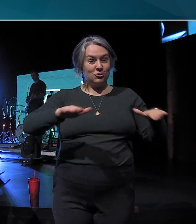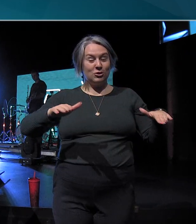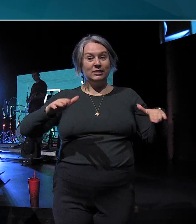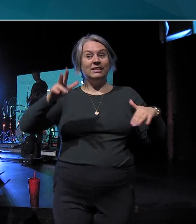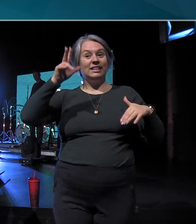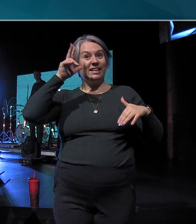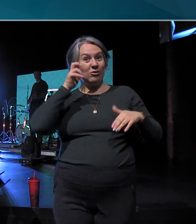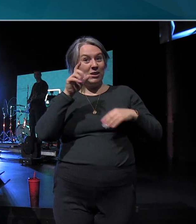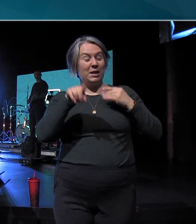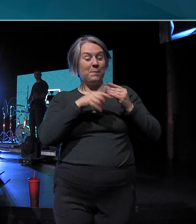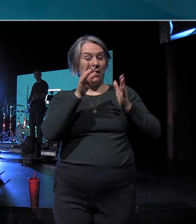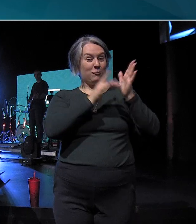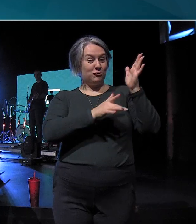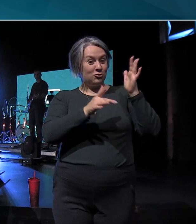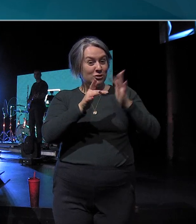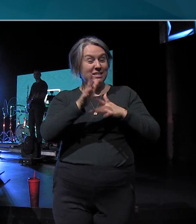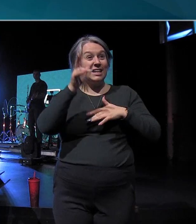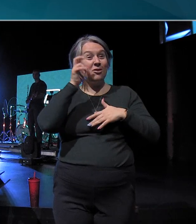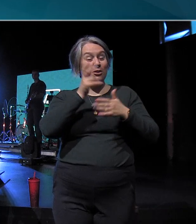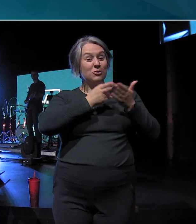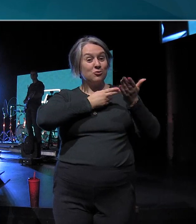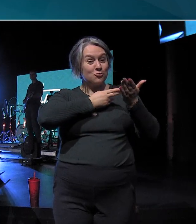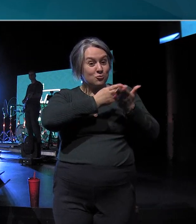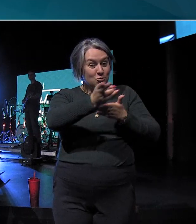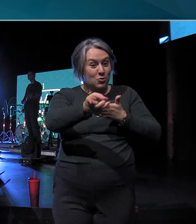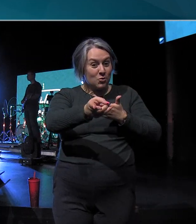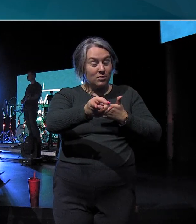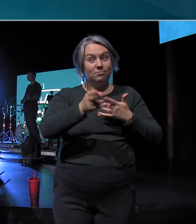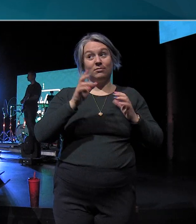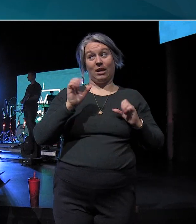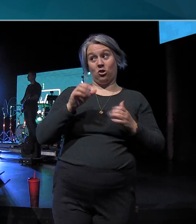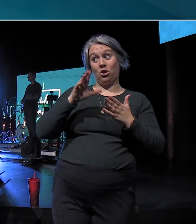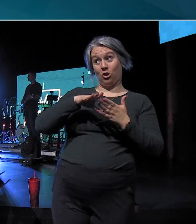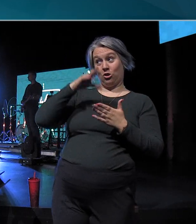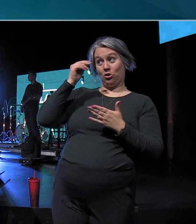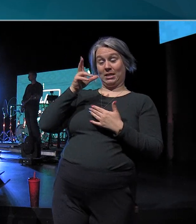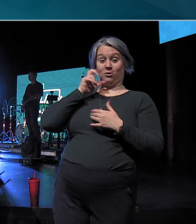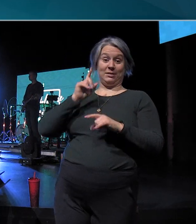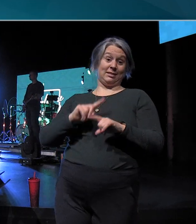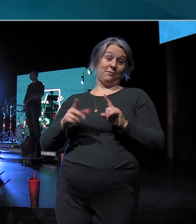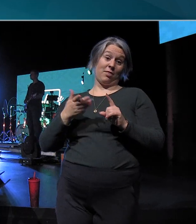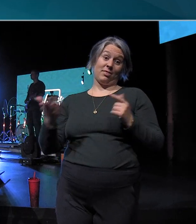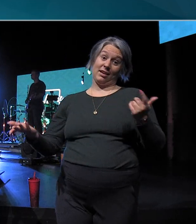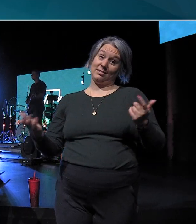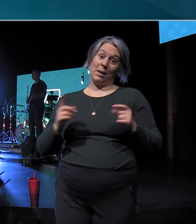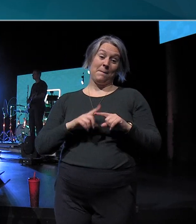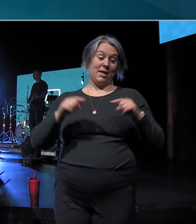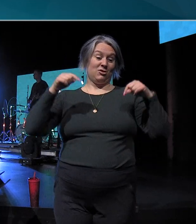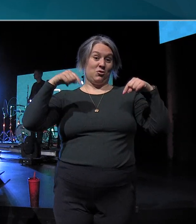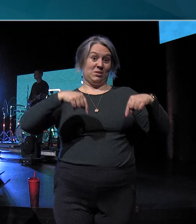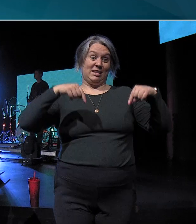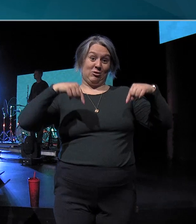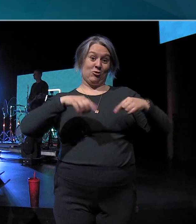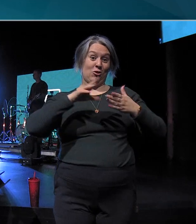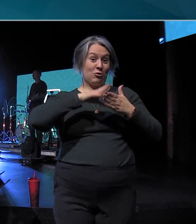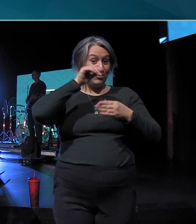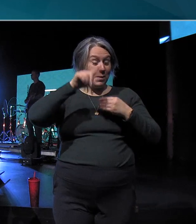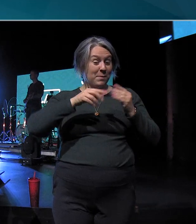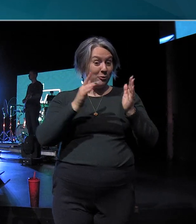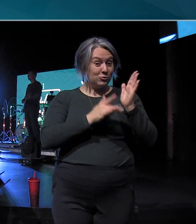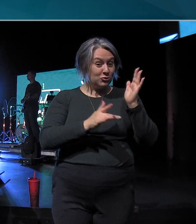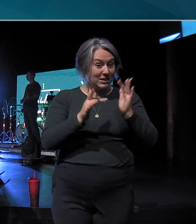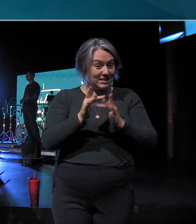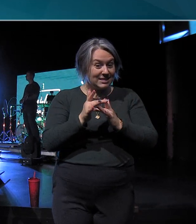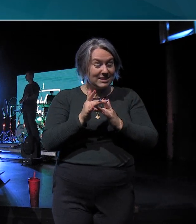hearing about Jesus and hearing the truth when they could be learning and hearing other things from other outside influences. But here today and